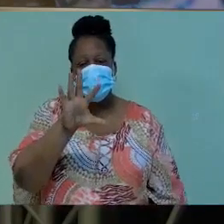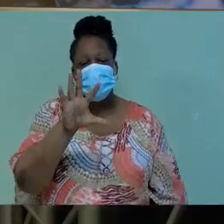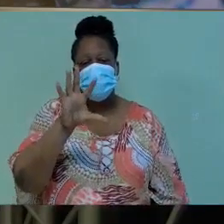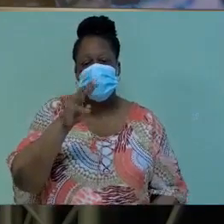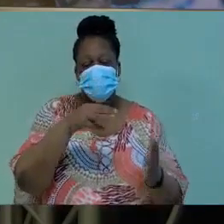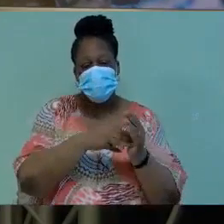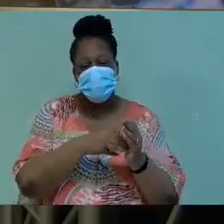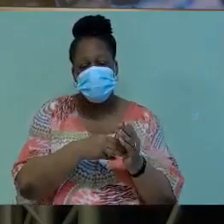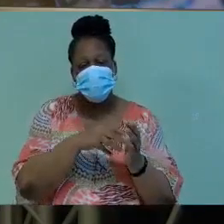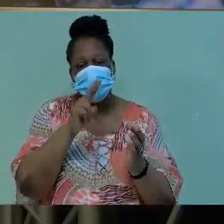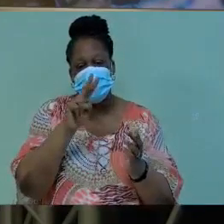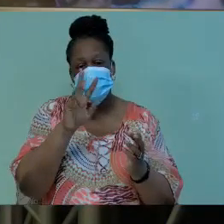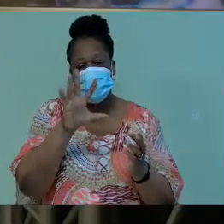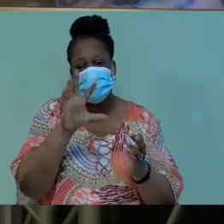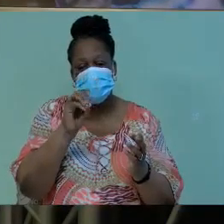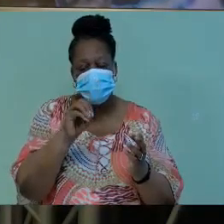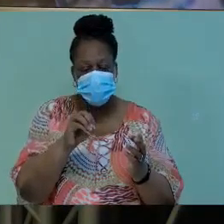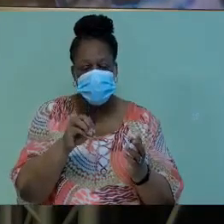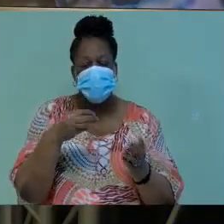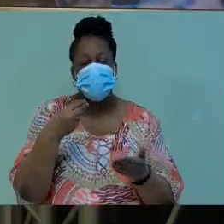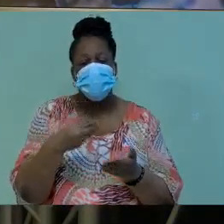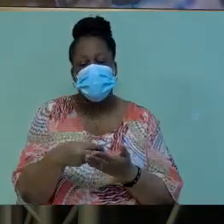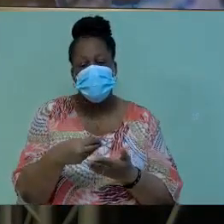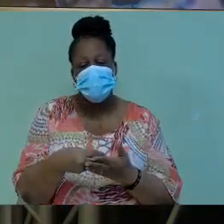$5,250 for a grand total of